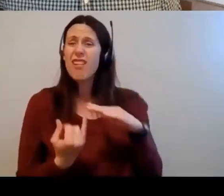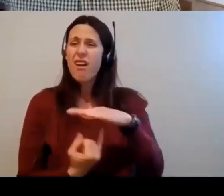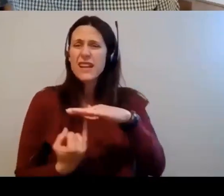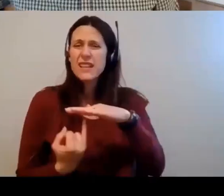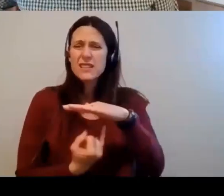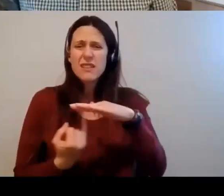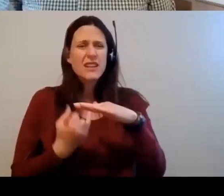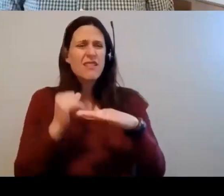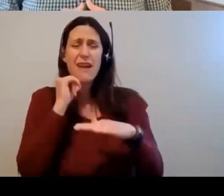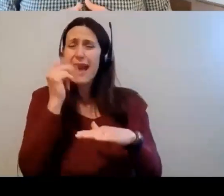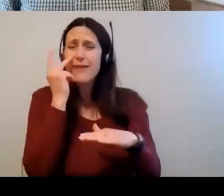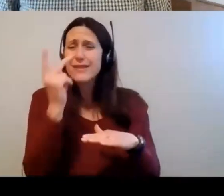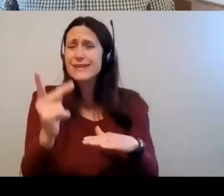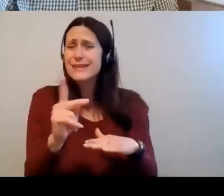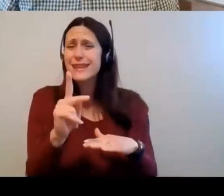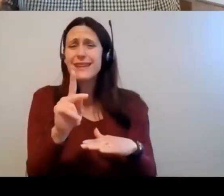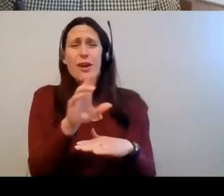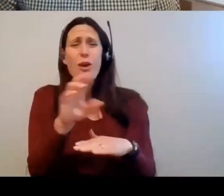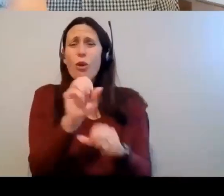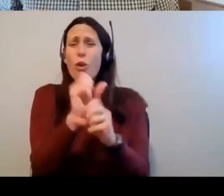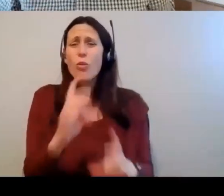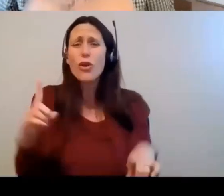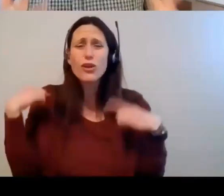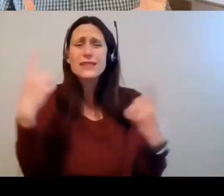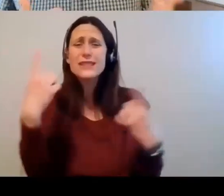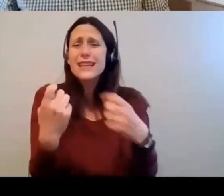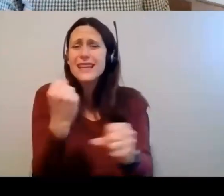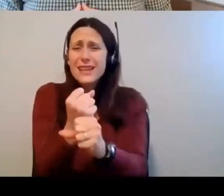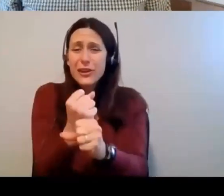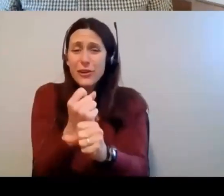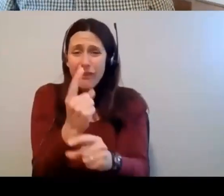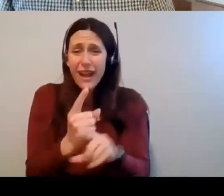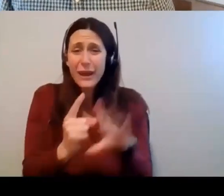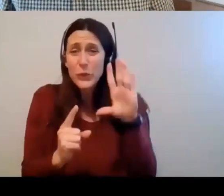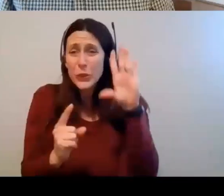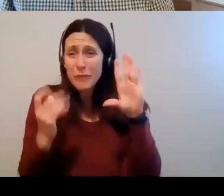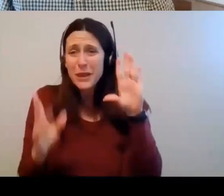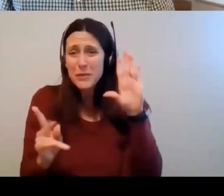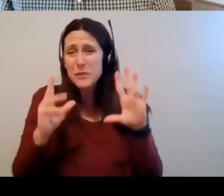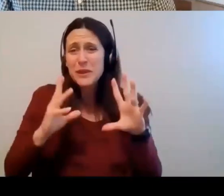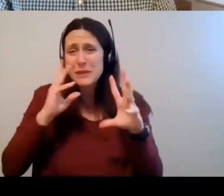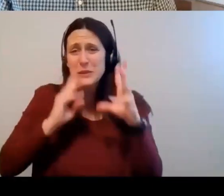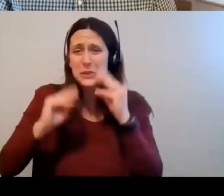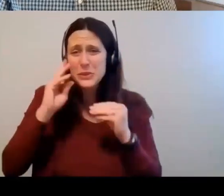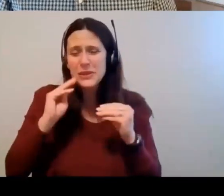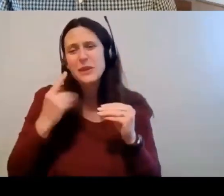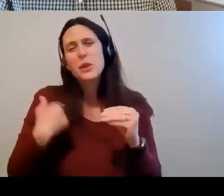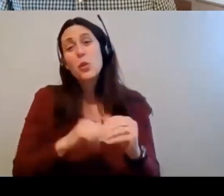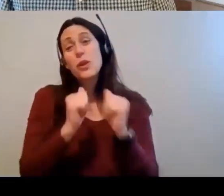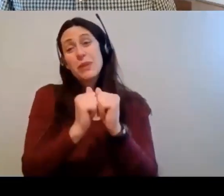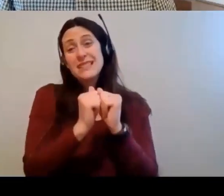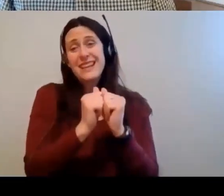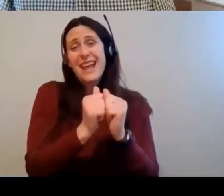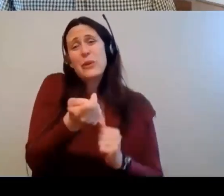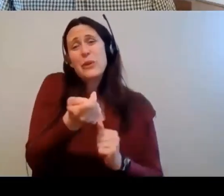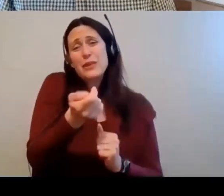or coworkers in a year? Great. We've been together a little bit, but we've been together mostly virtually and trying